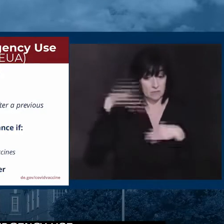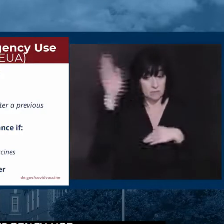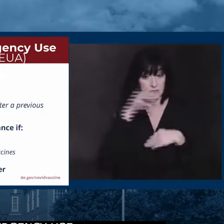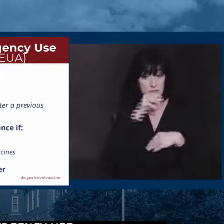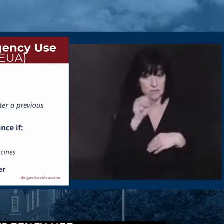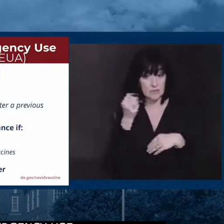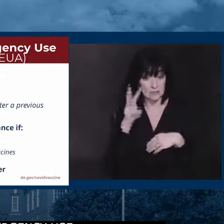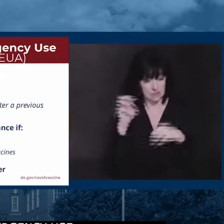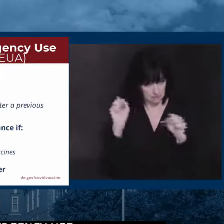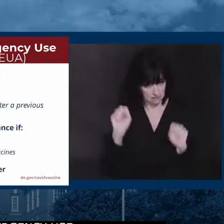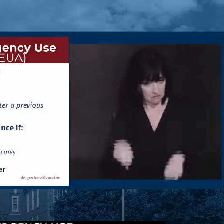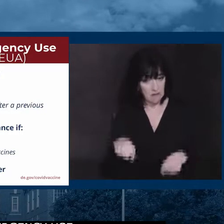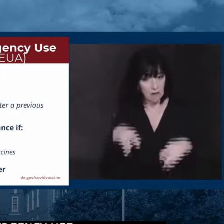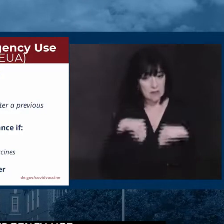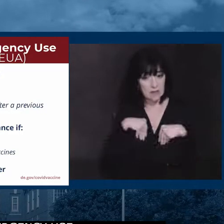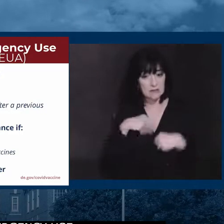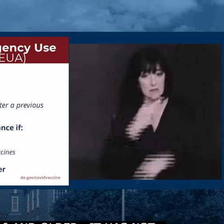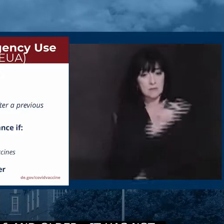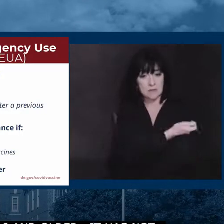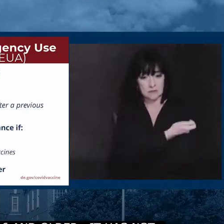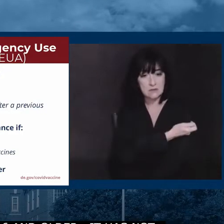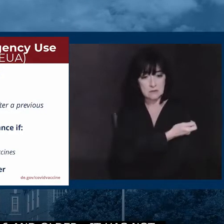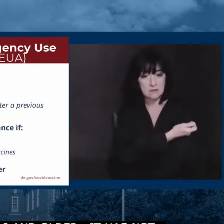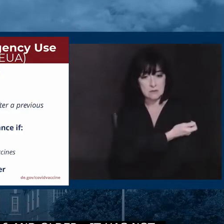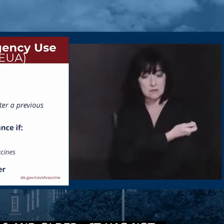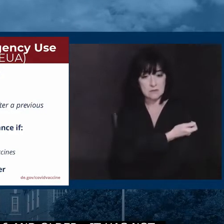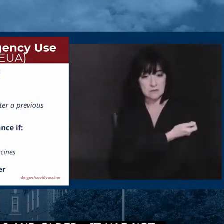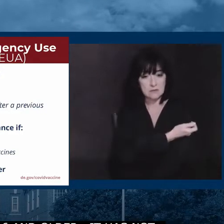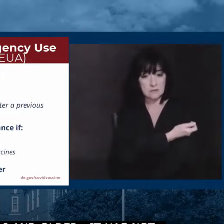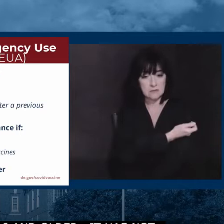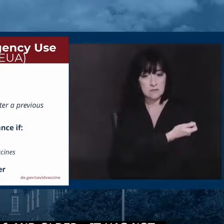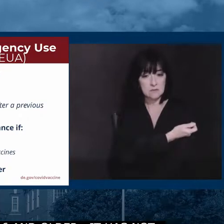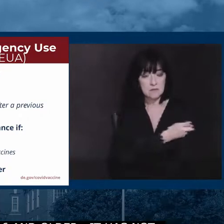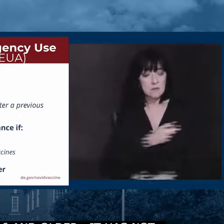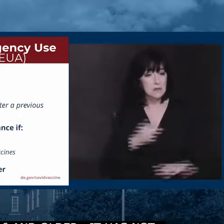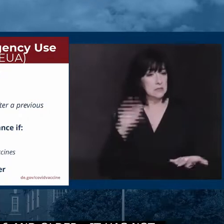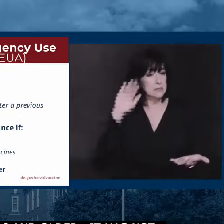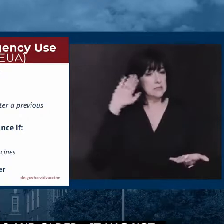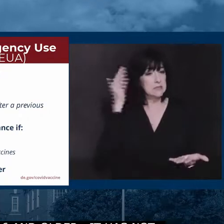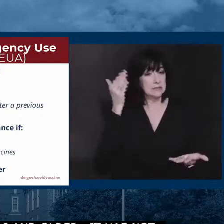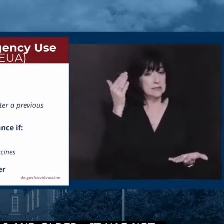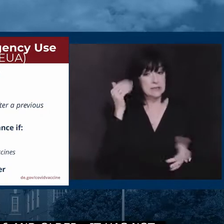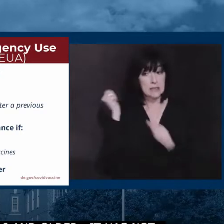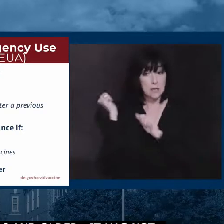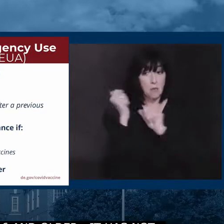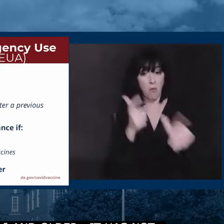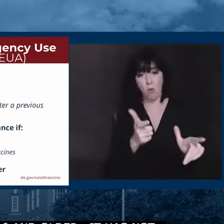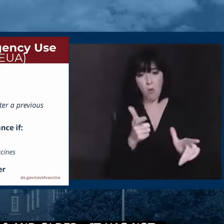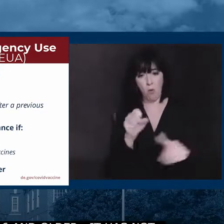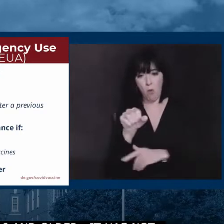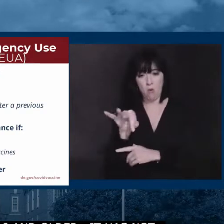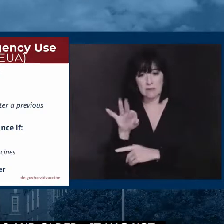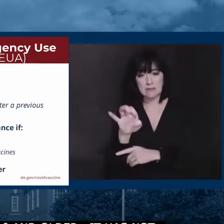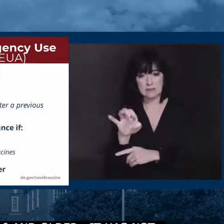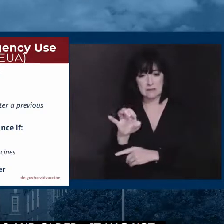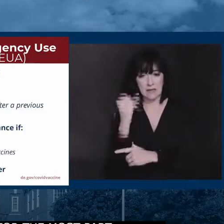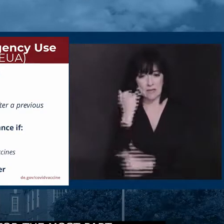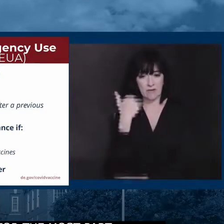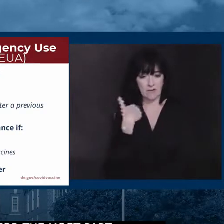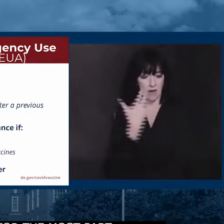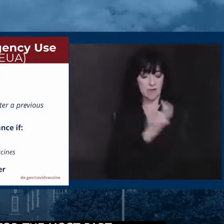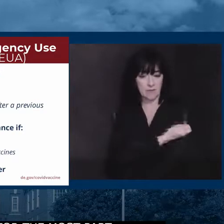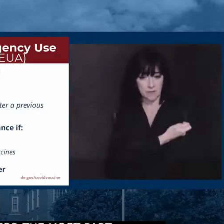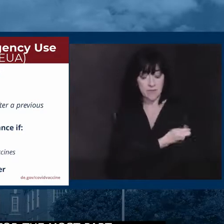part, almost no one should not get the vaccine. Now, currently, if you have